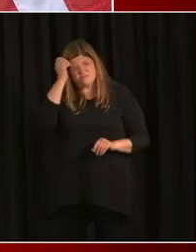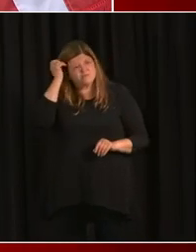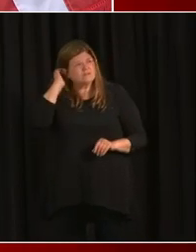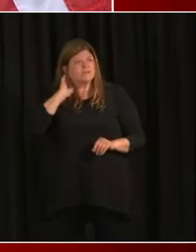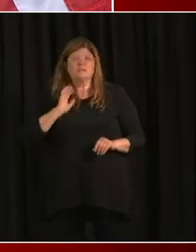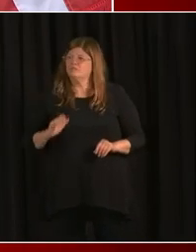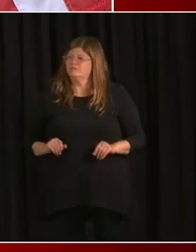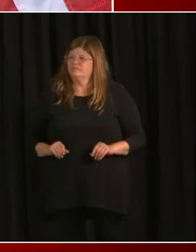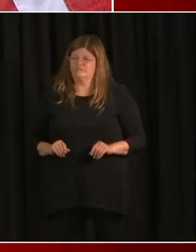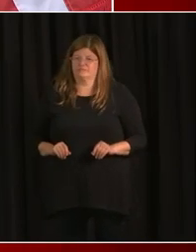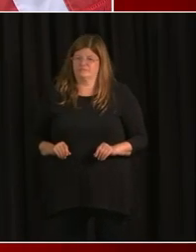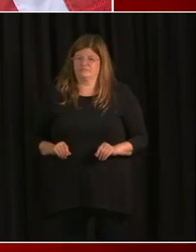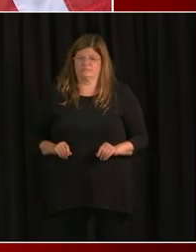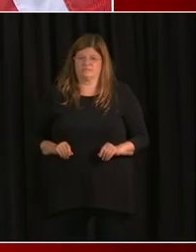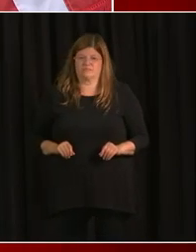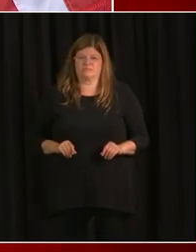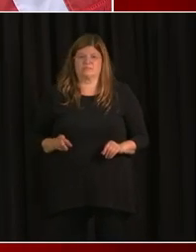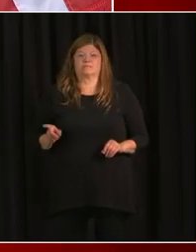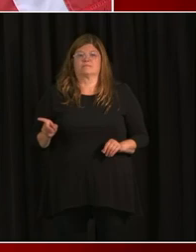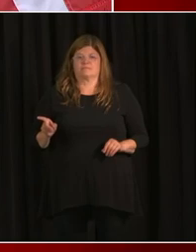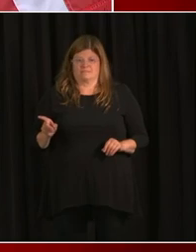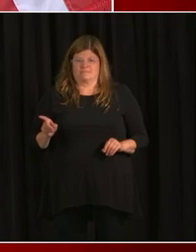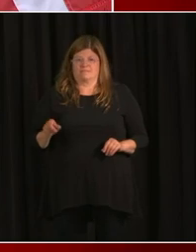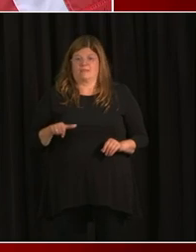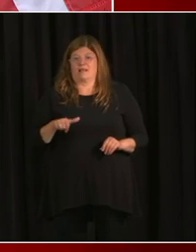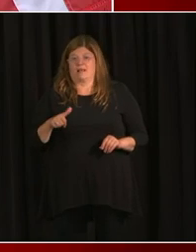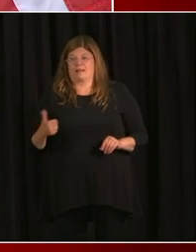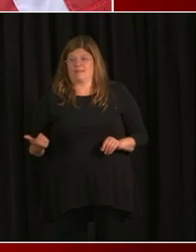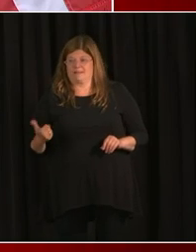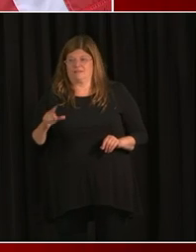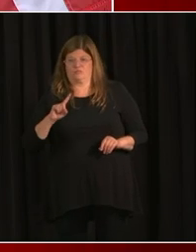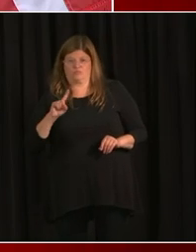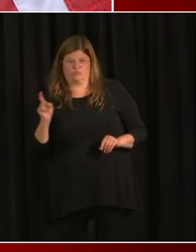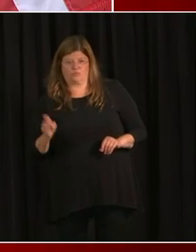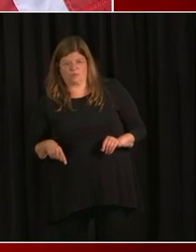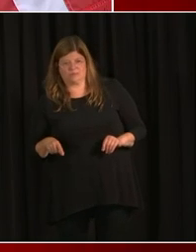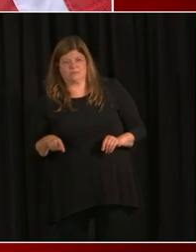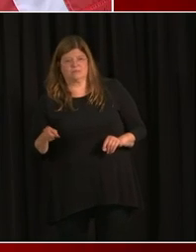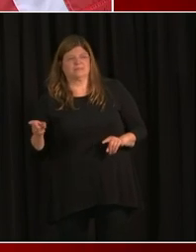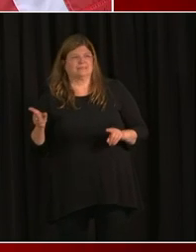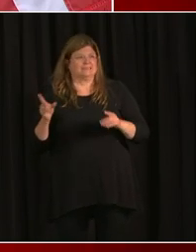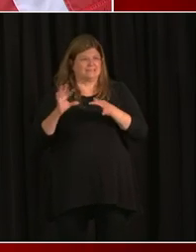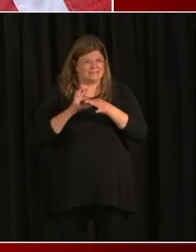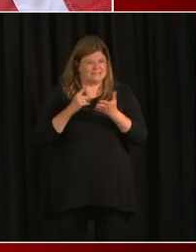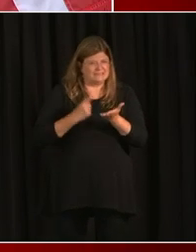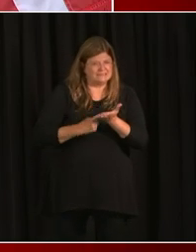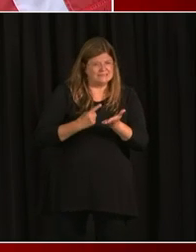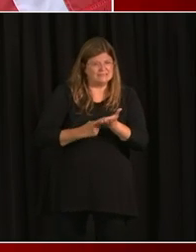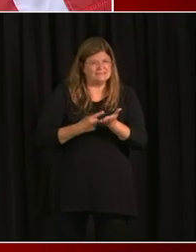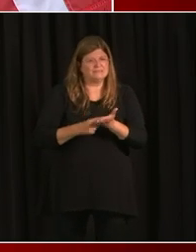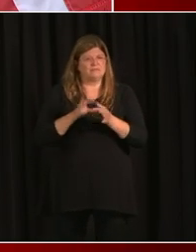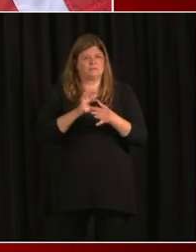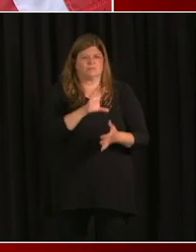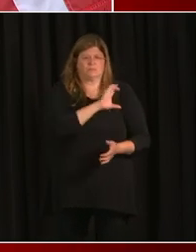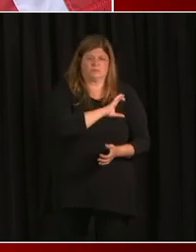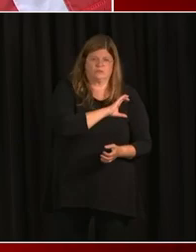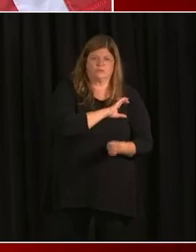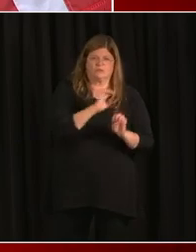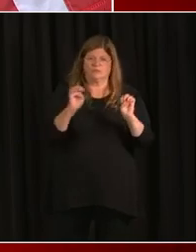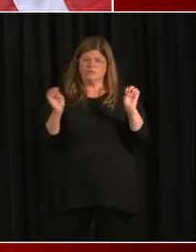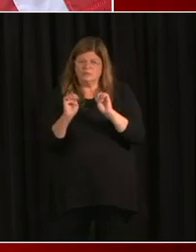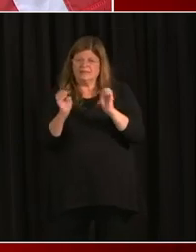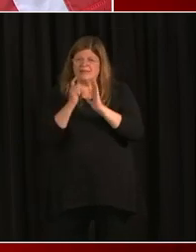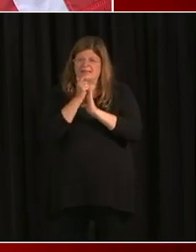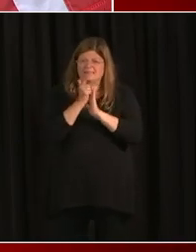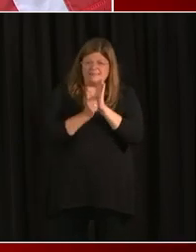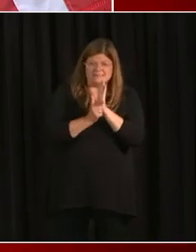Yes. Can you also discuss, with the city administrator, the police emergency legislation? Did you